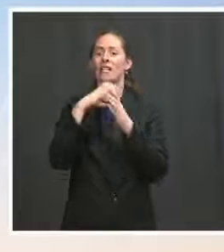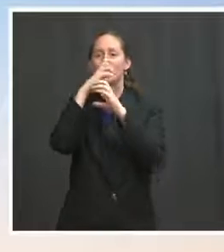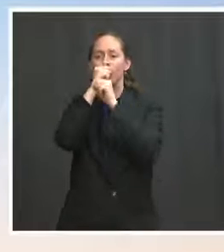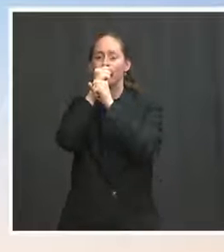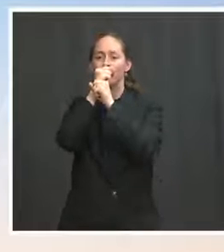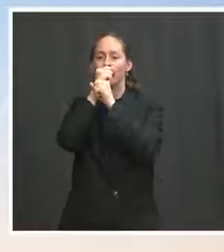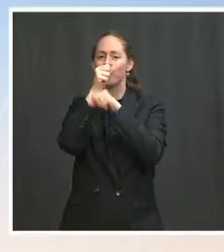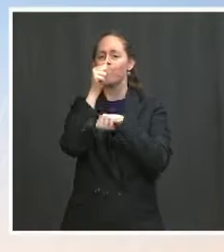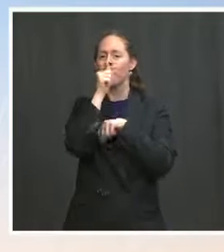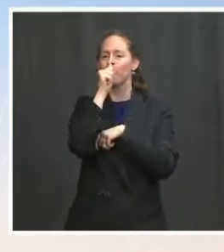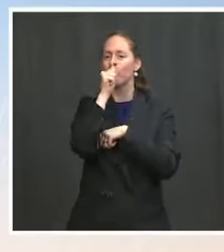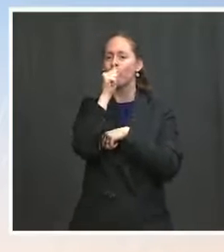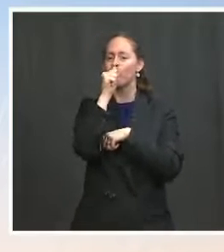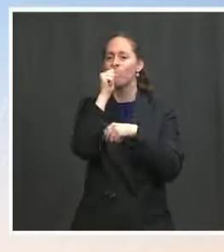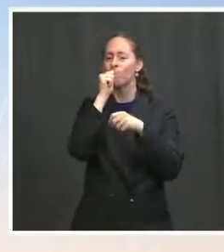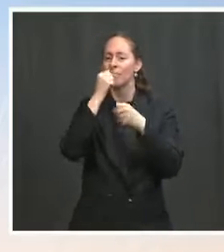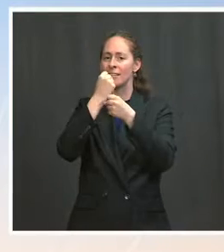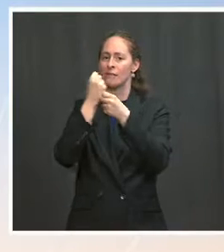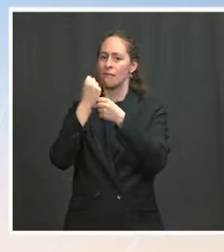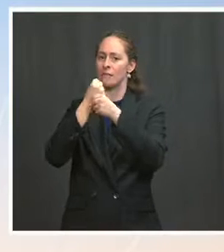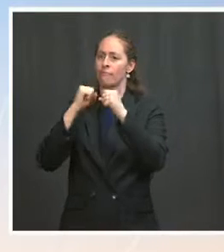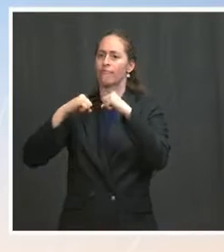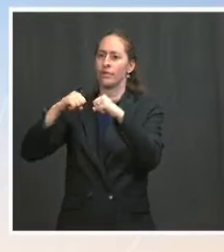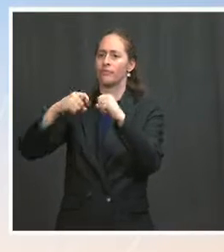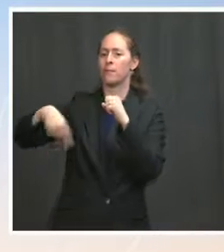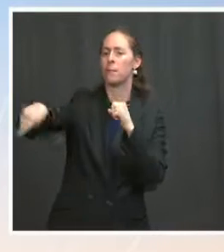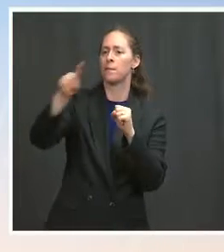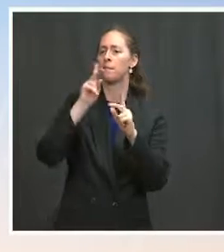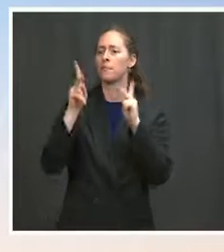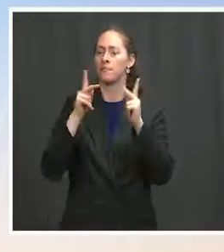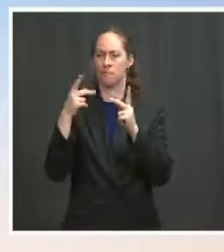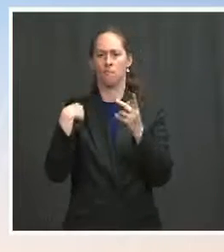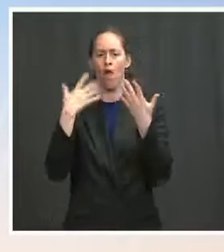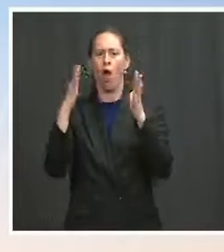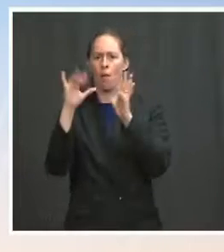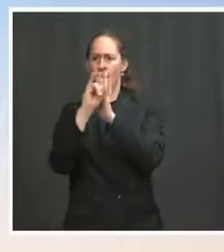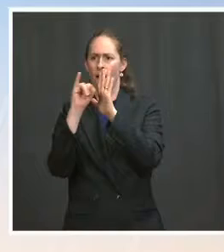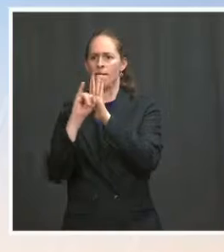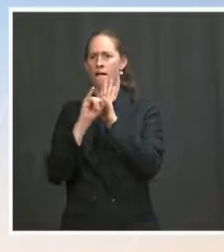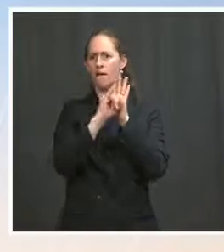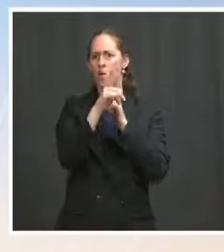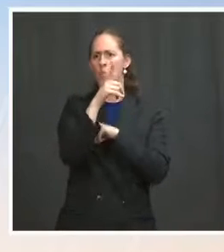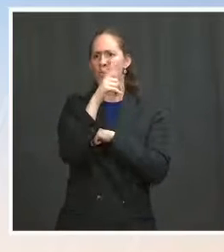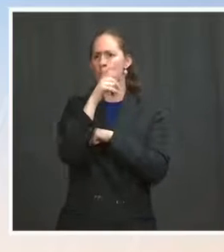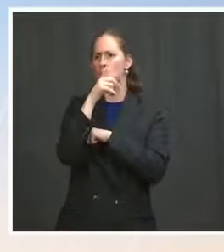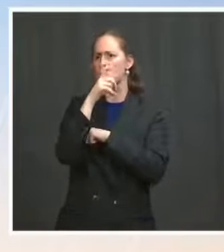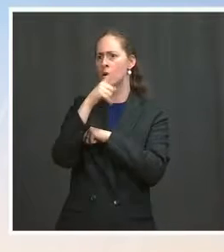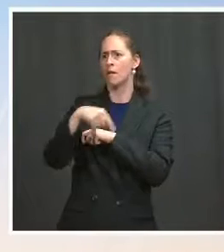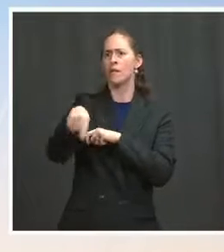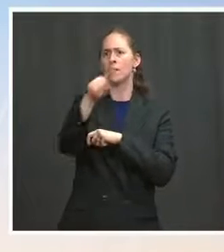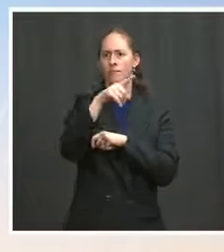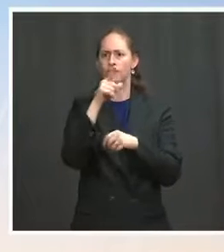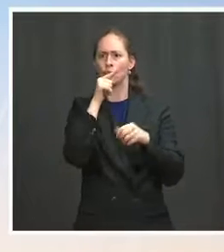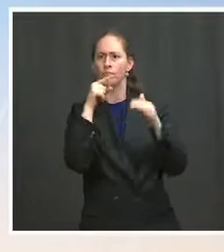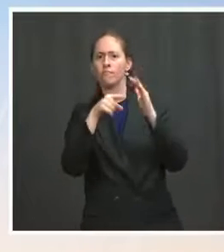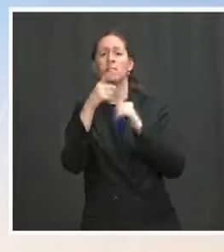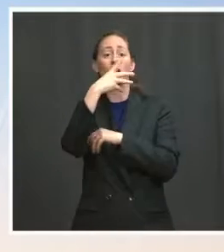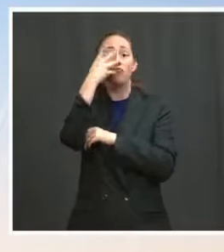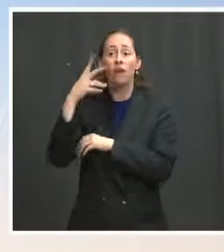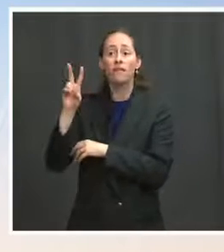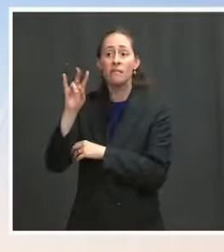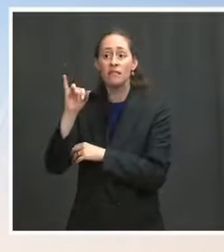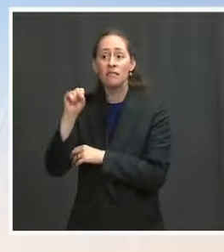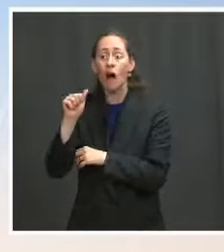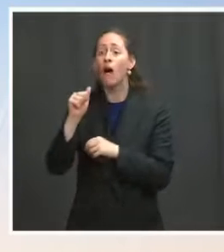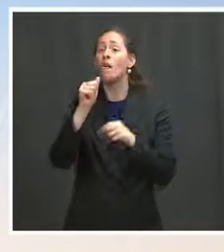But we have identified a group of SIV applicants, special immigrant visa applicants, who have served as interpreters and translators,